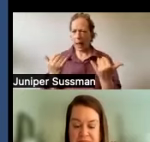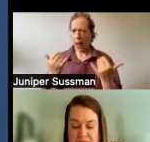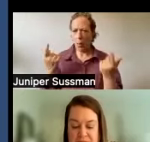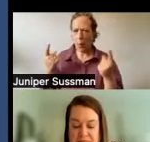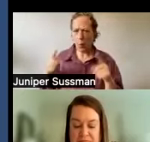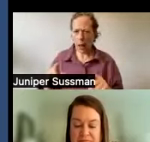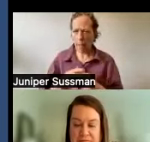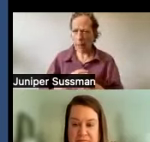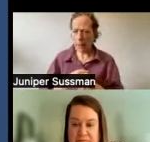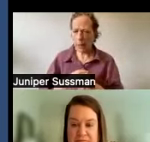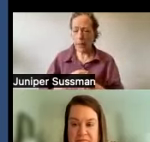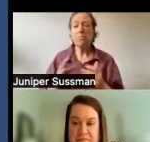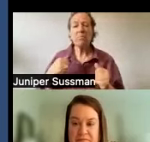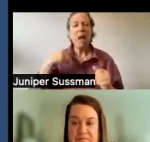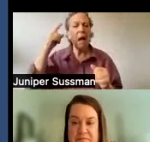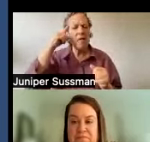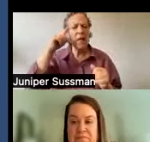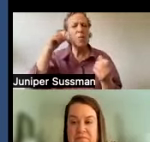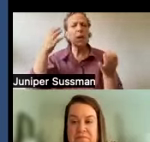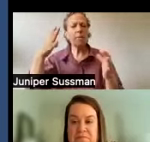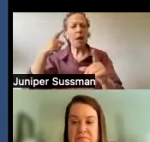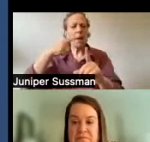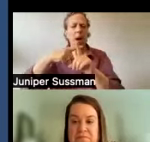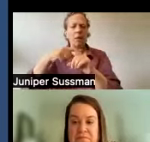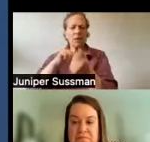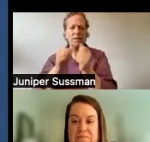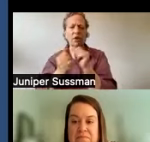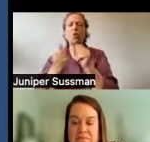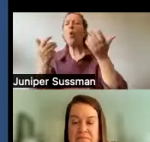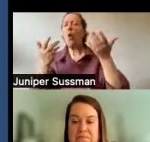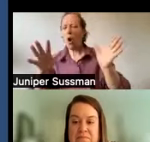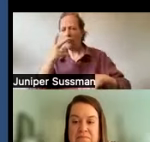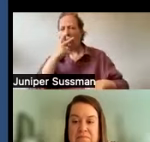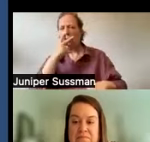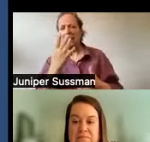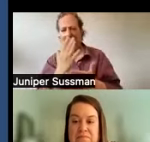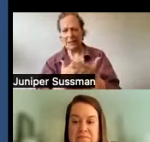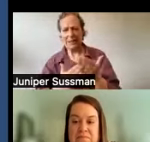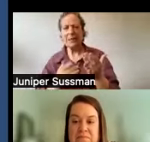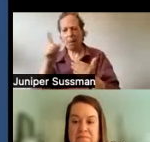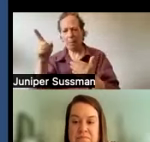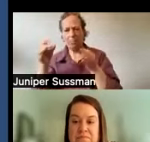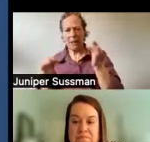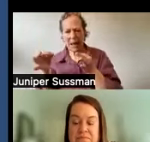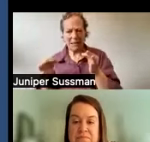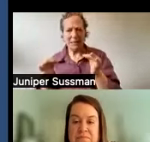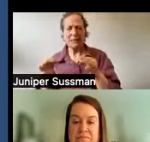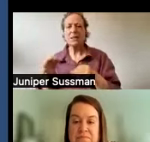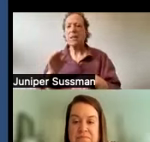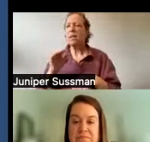going to be some really, really positive changes. And again, we're starting to see some cases suggesting that the fact that someone was working